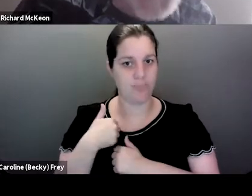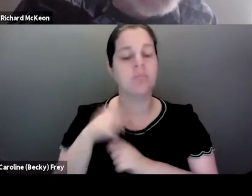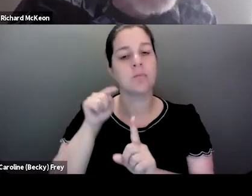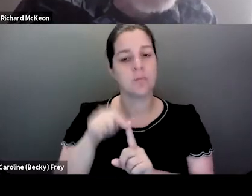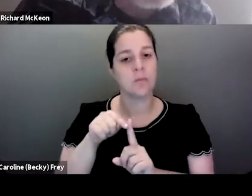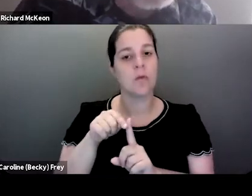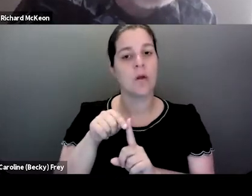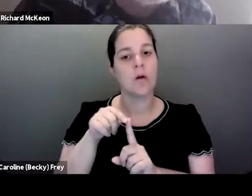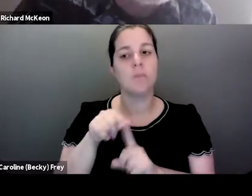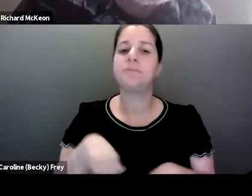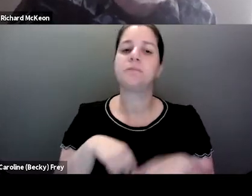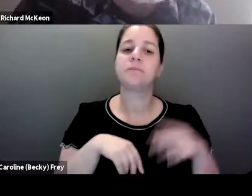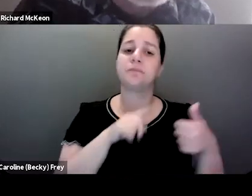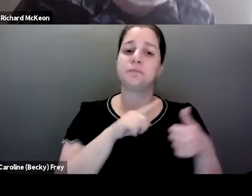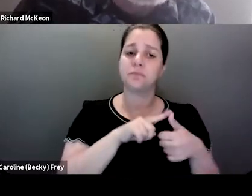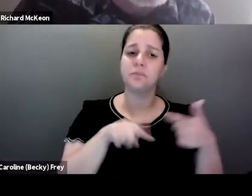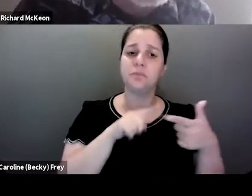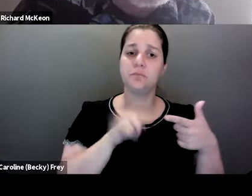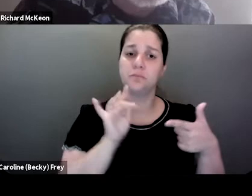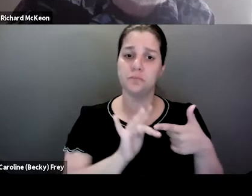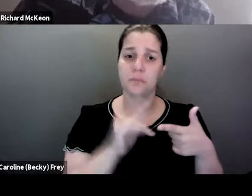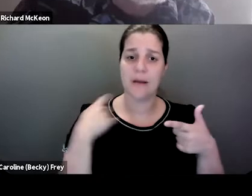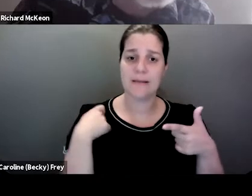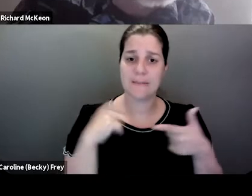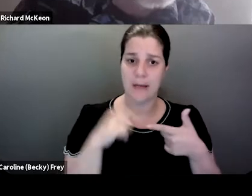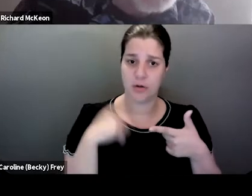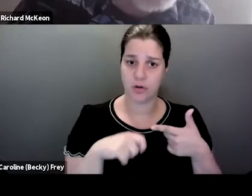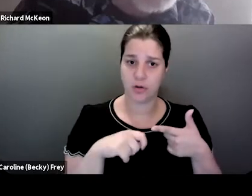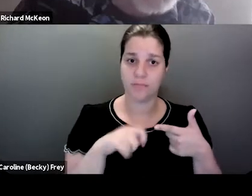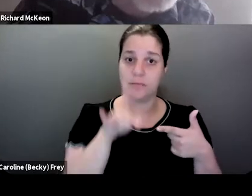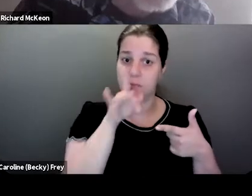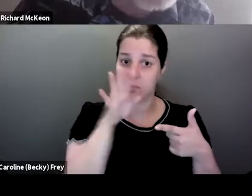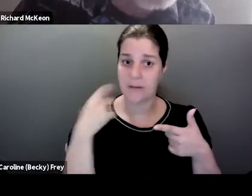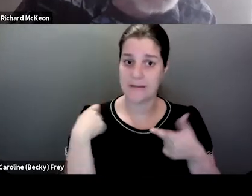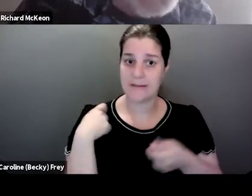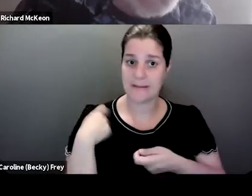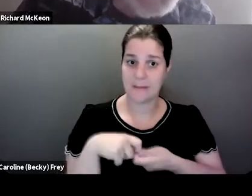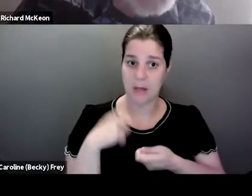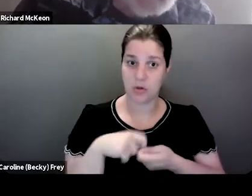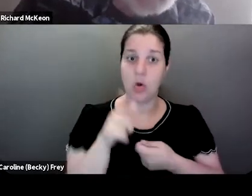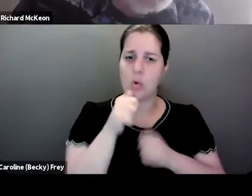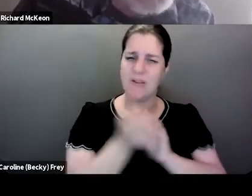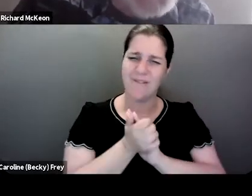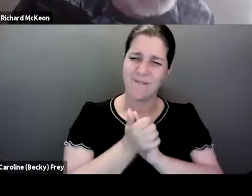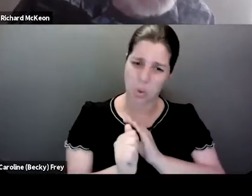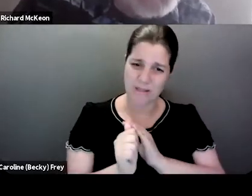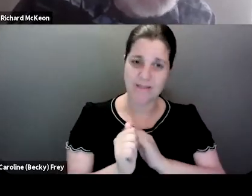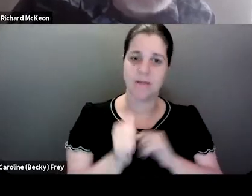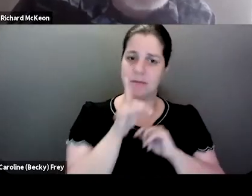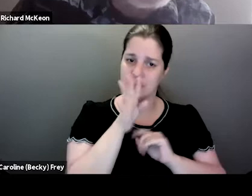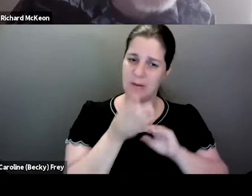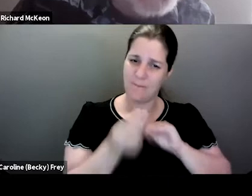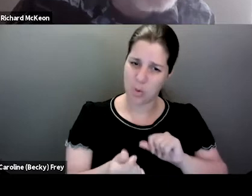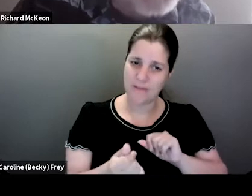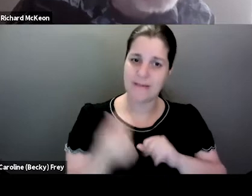in Spanish. If you need to speak to somebody, if you need to speak to a crisis counselor who is fluent in Spanish. And